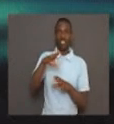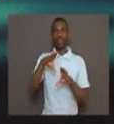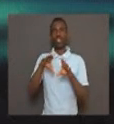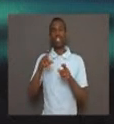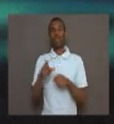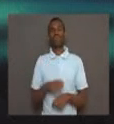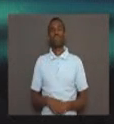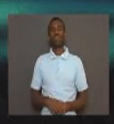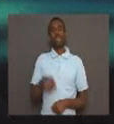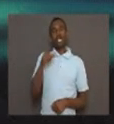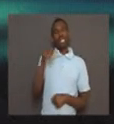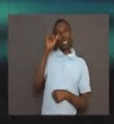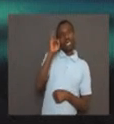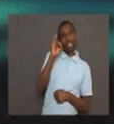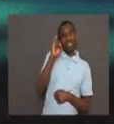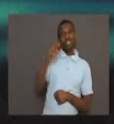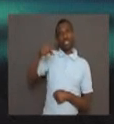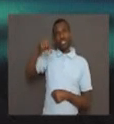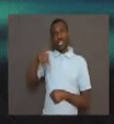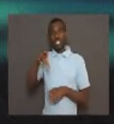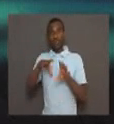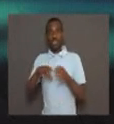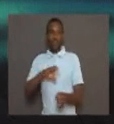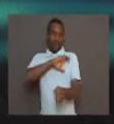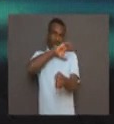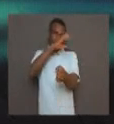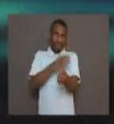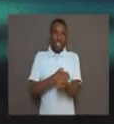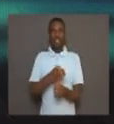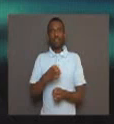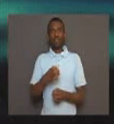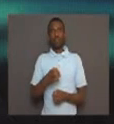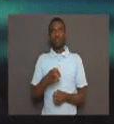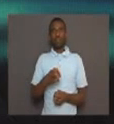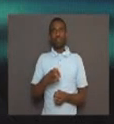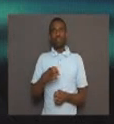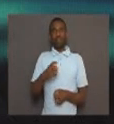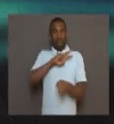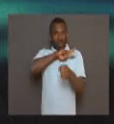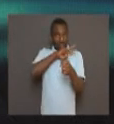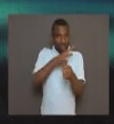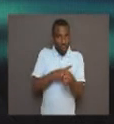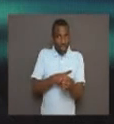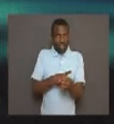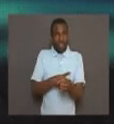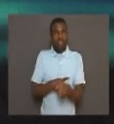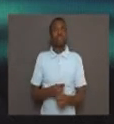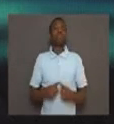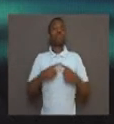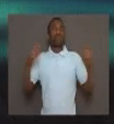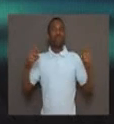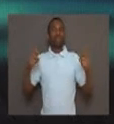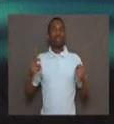This current will charge the capacitor with a voltage of